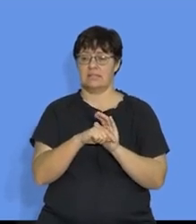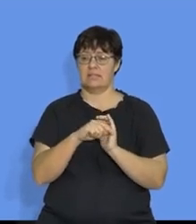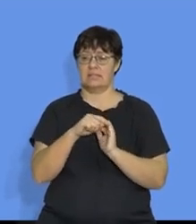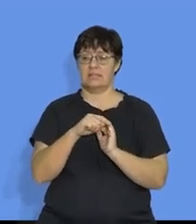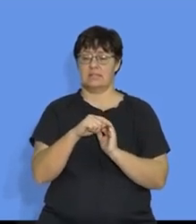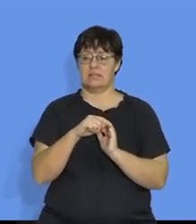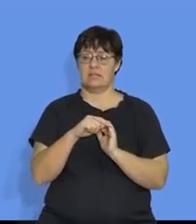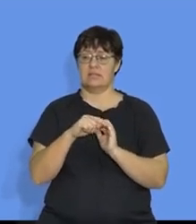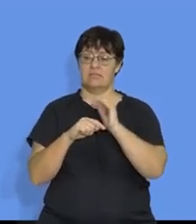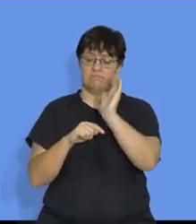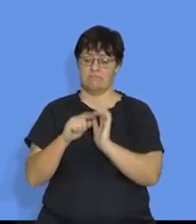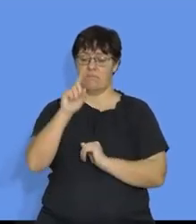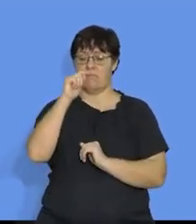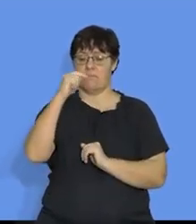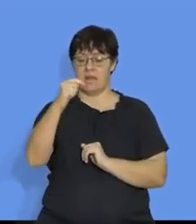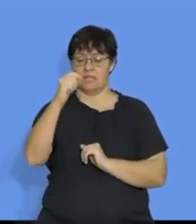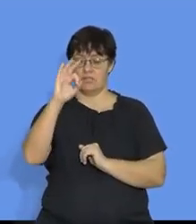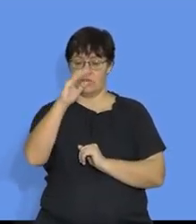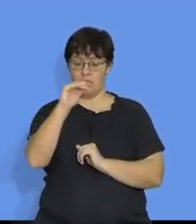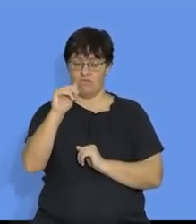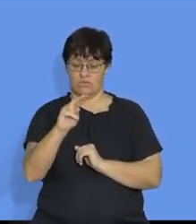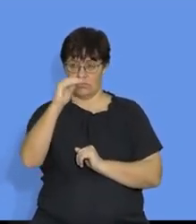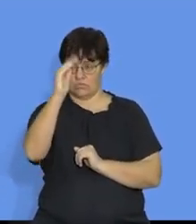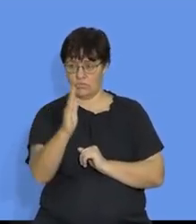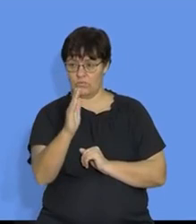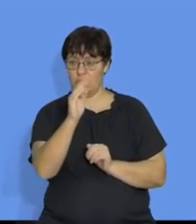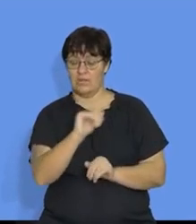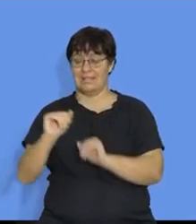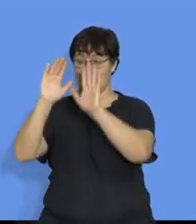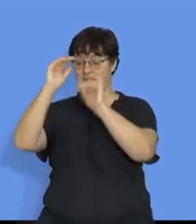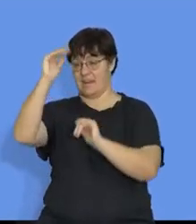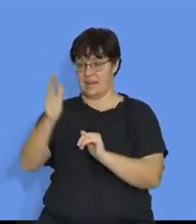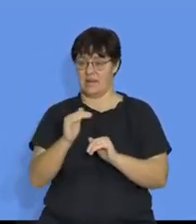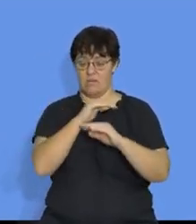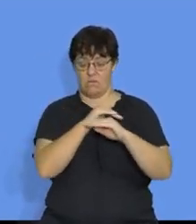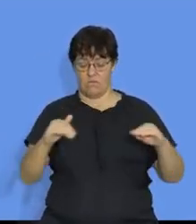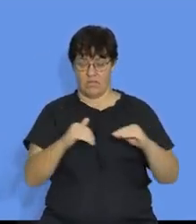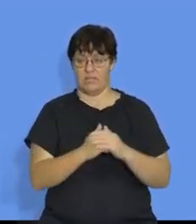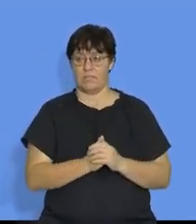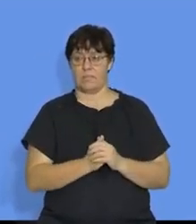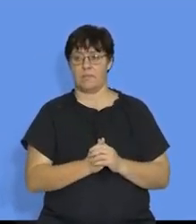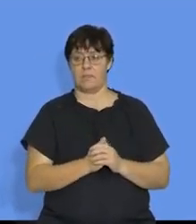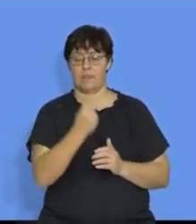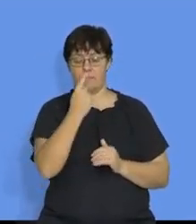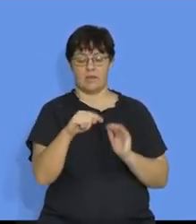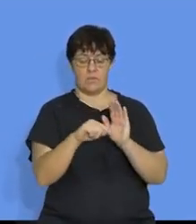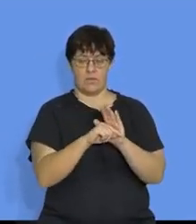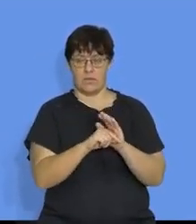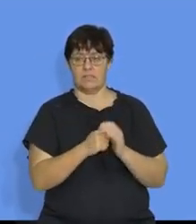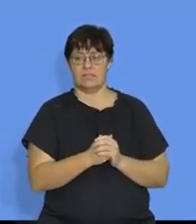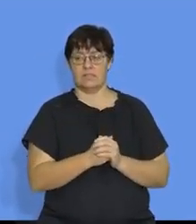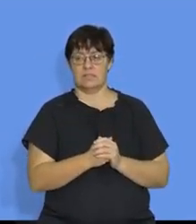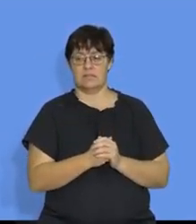3 over 2 to the power of 10. This will all be over